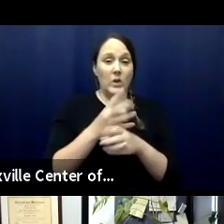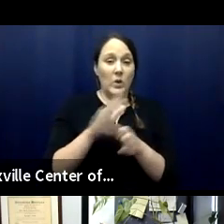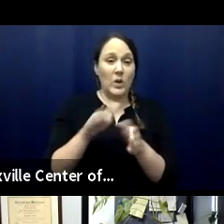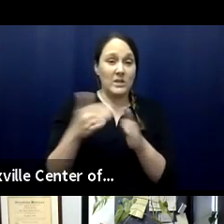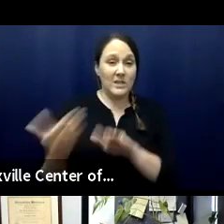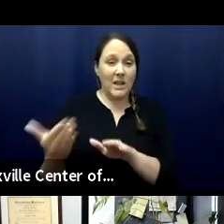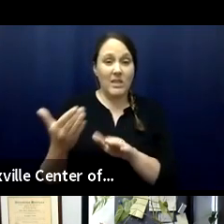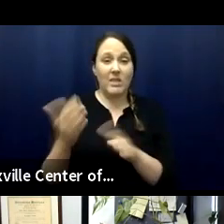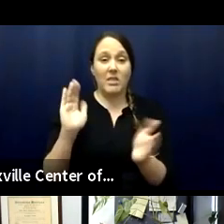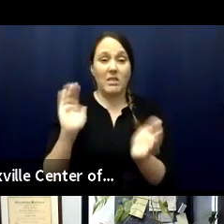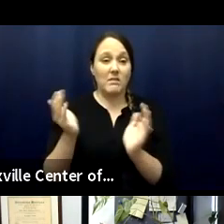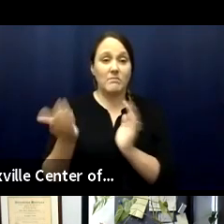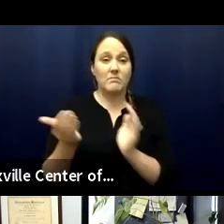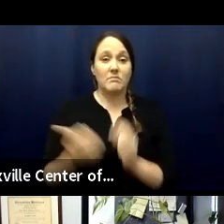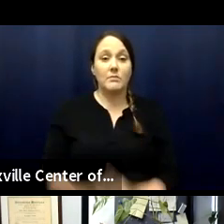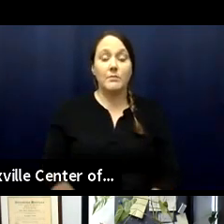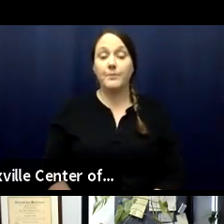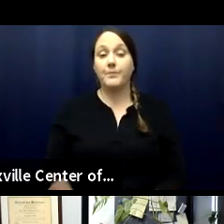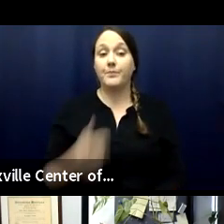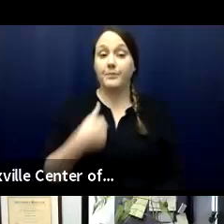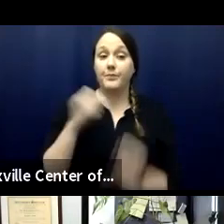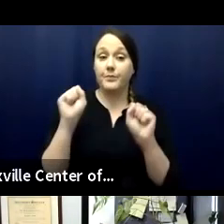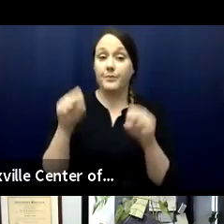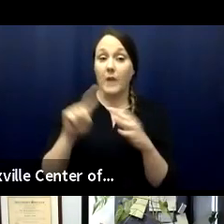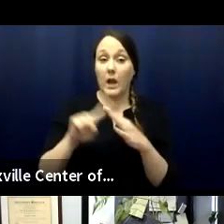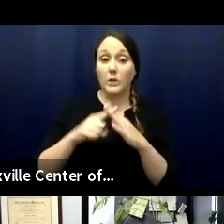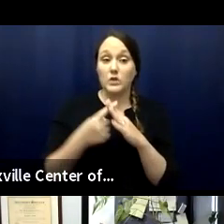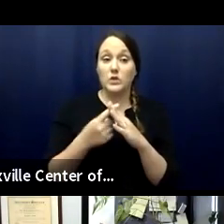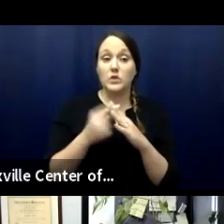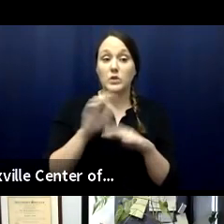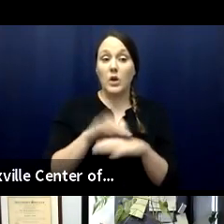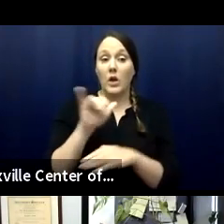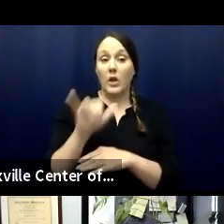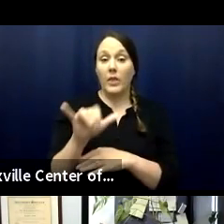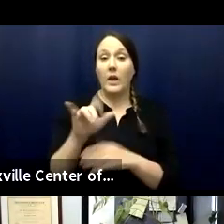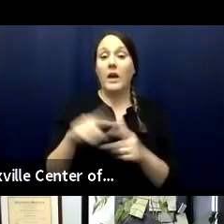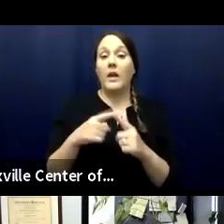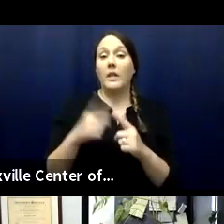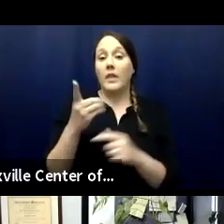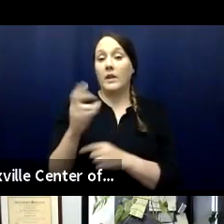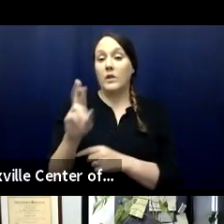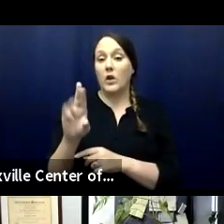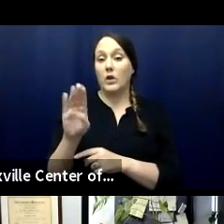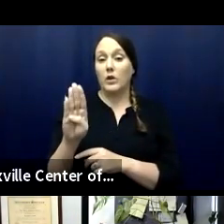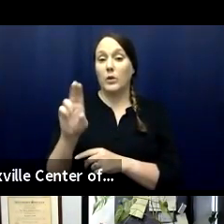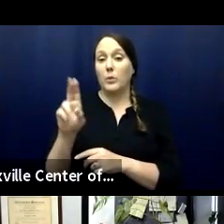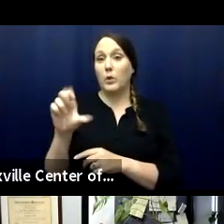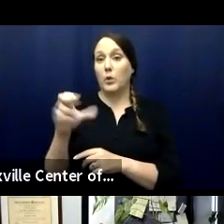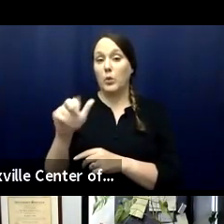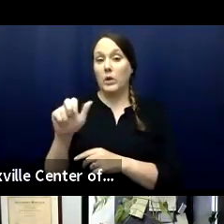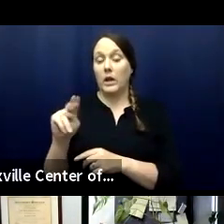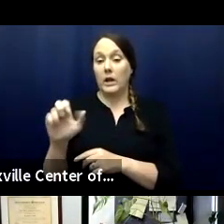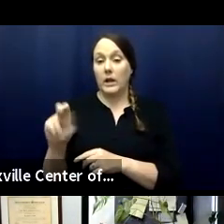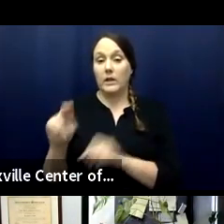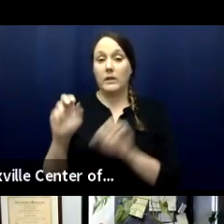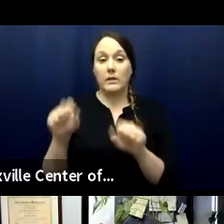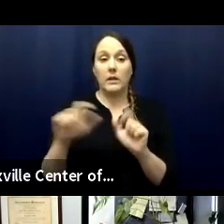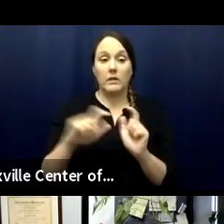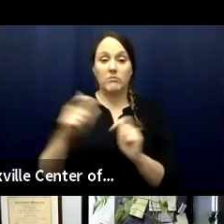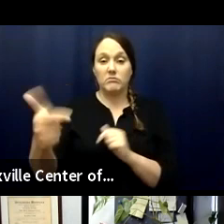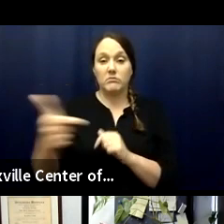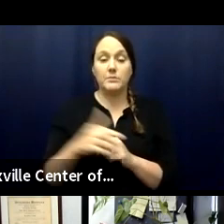other. So I can start on that, and then Dr. Buchanan absolutely can hand off to